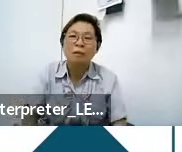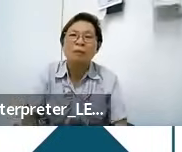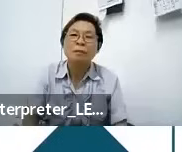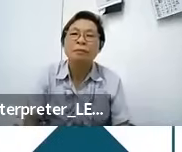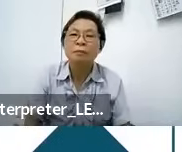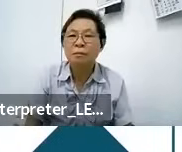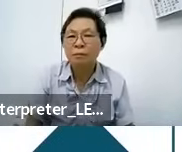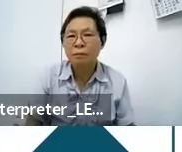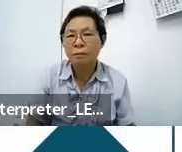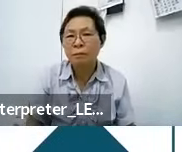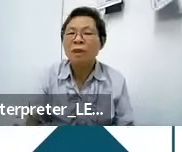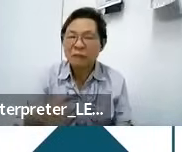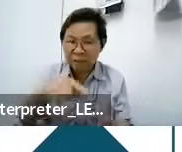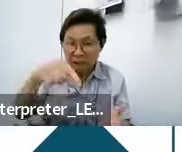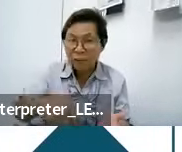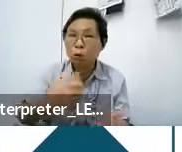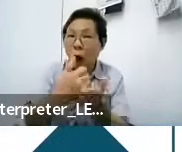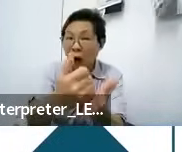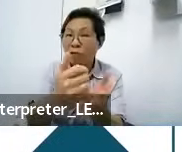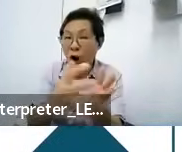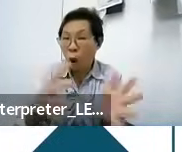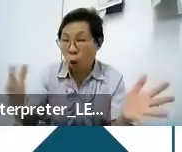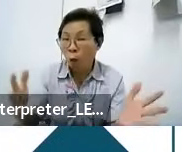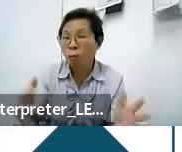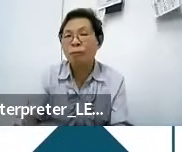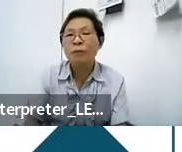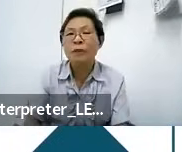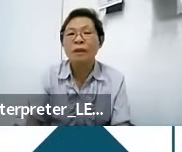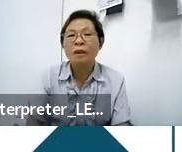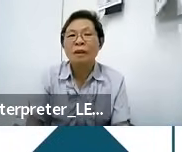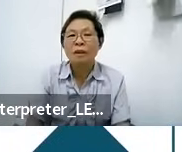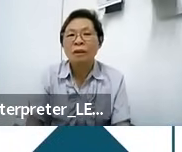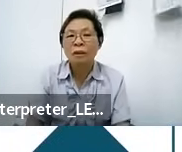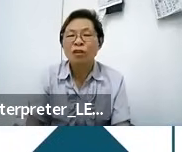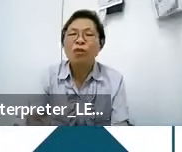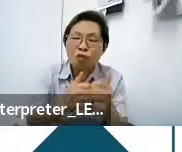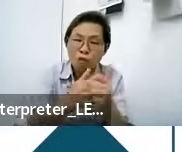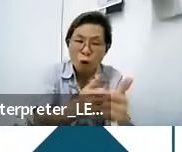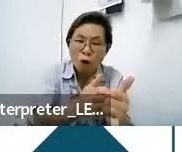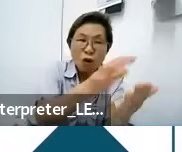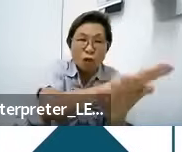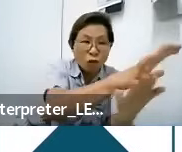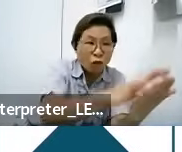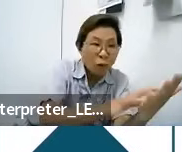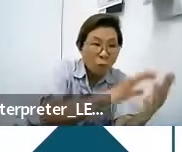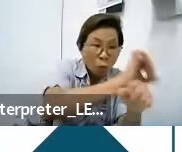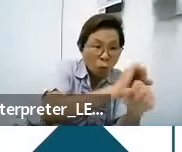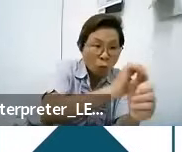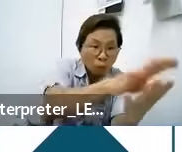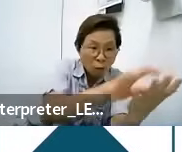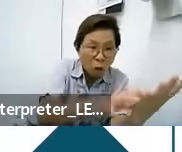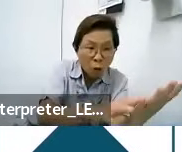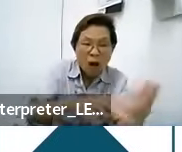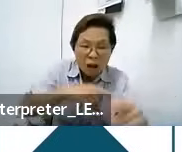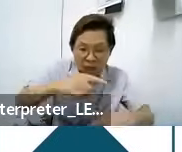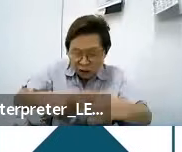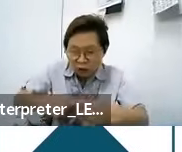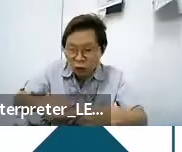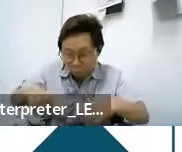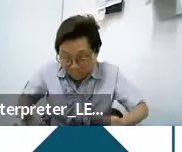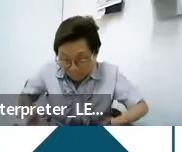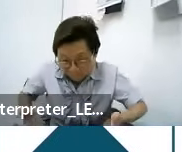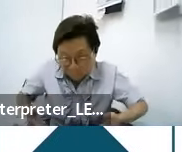lot. So once customizing the framework into our local